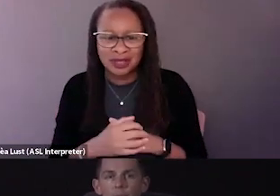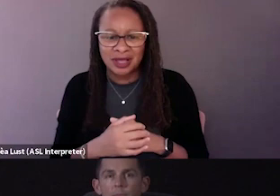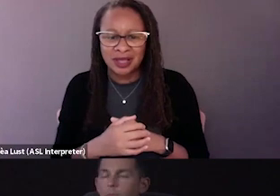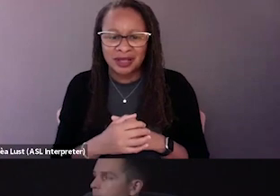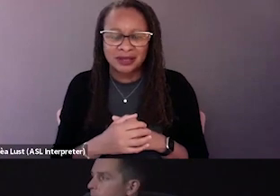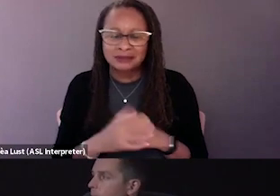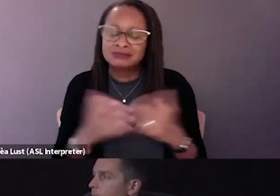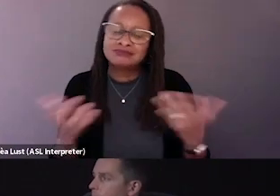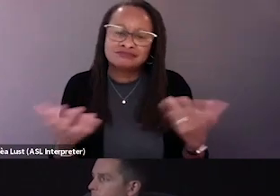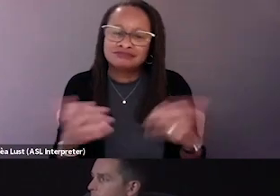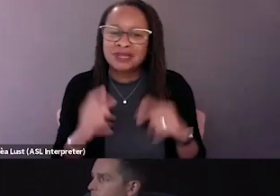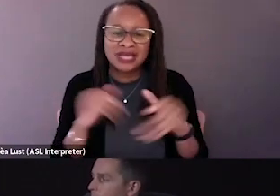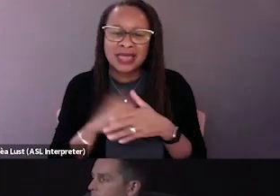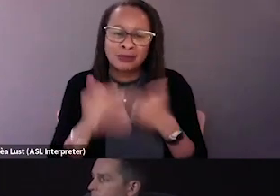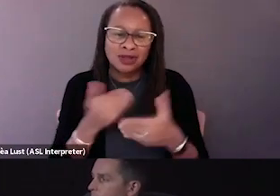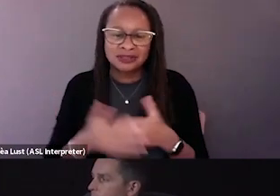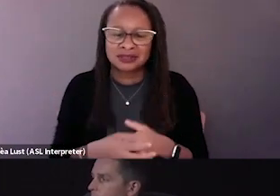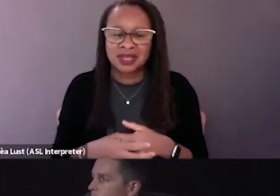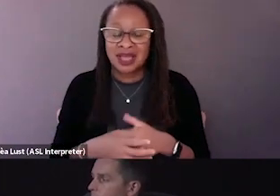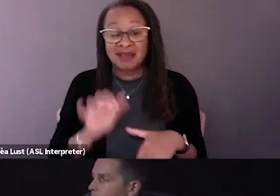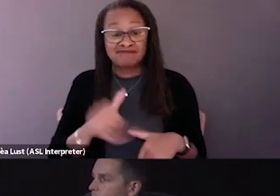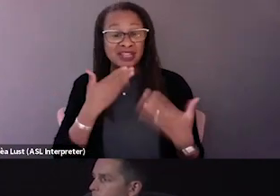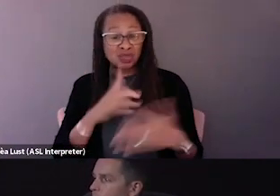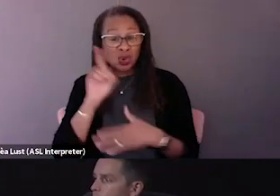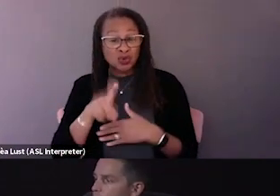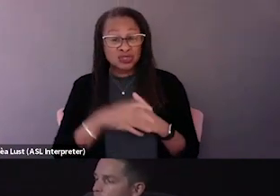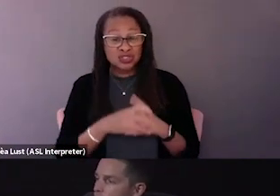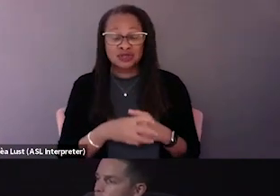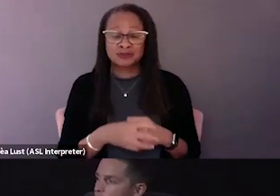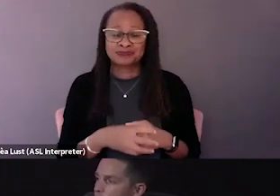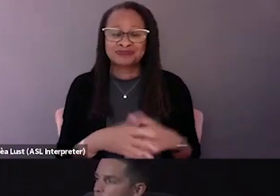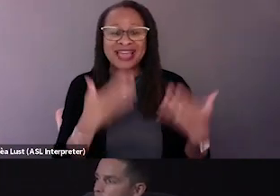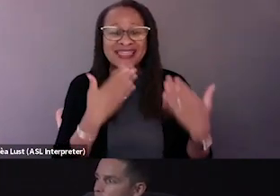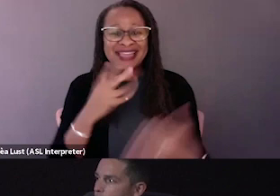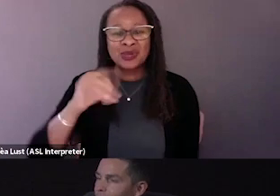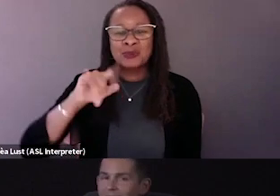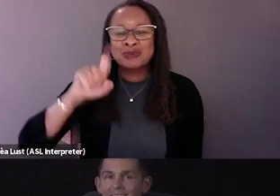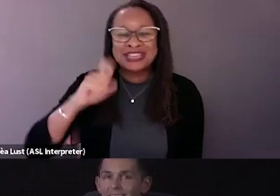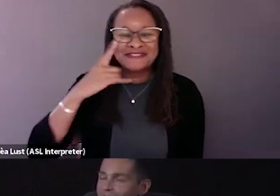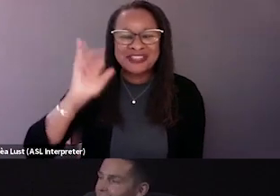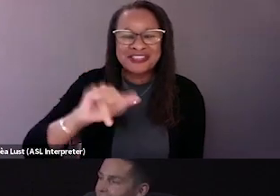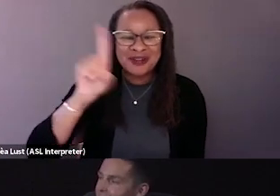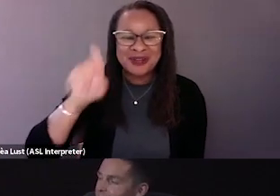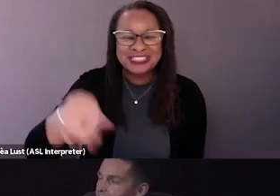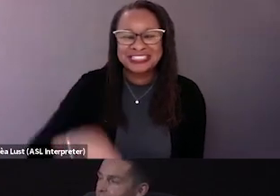the edit? It's a good question. Thank you, Pete, for that question.